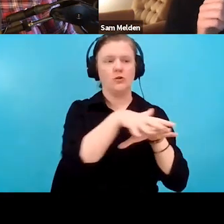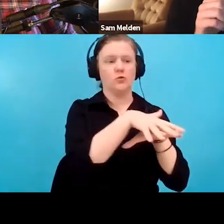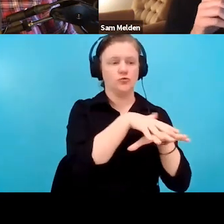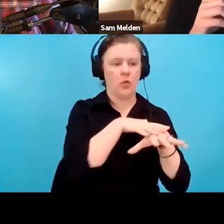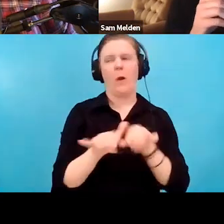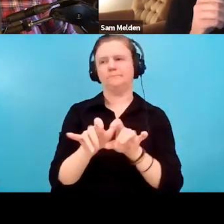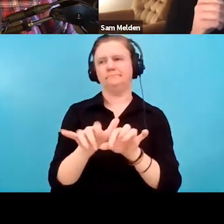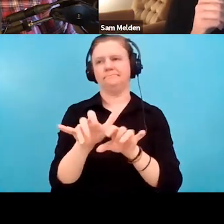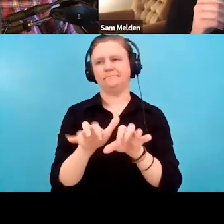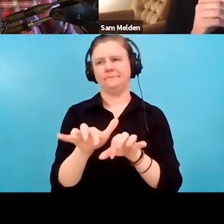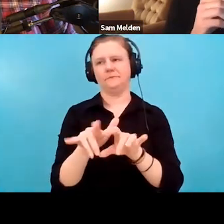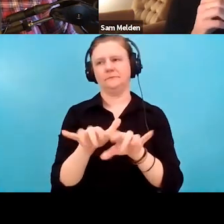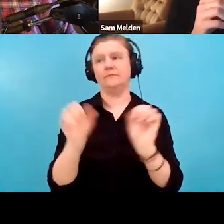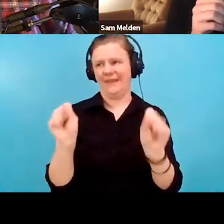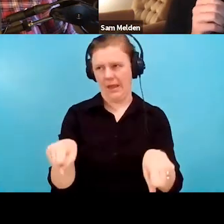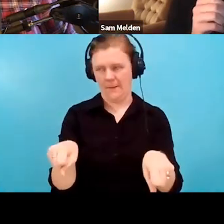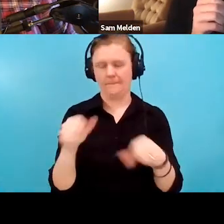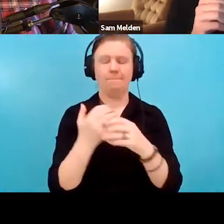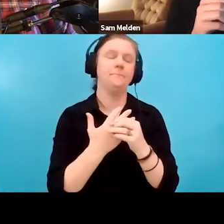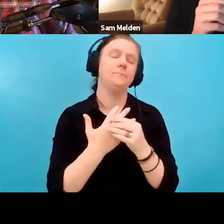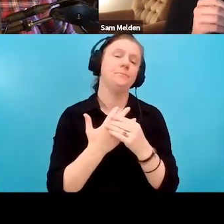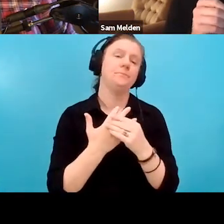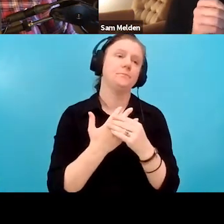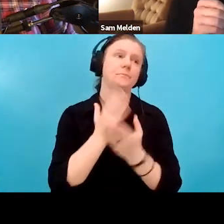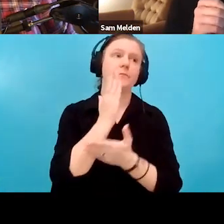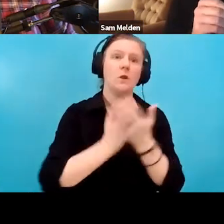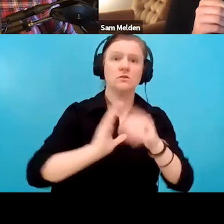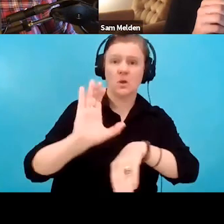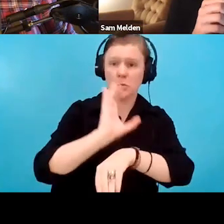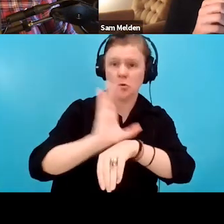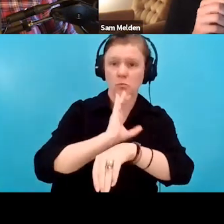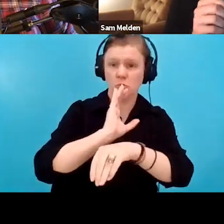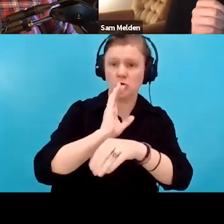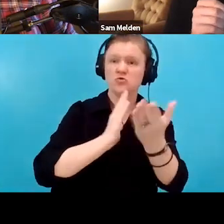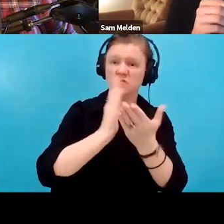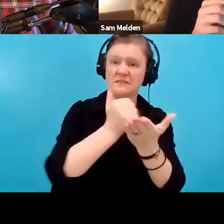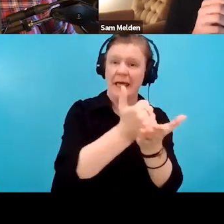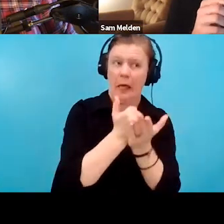there. There are some computer-based services that kind of help.